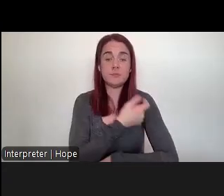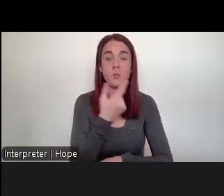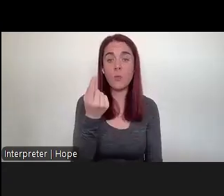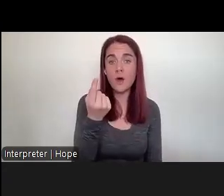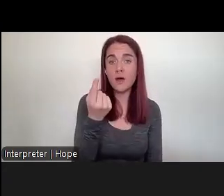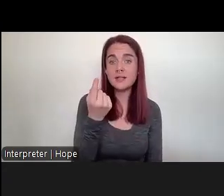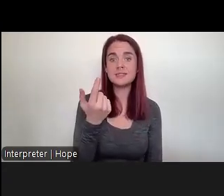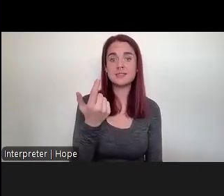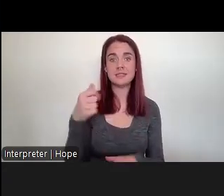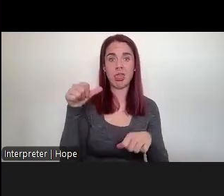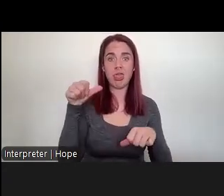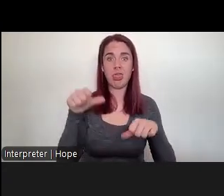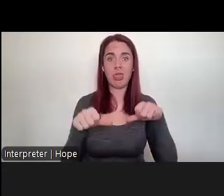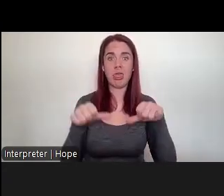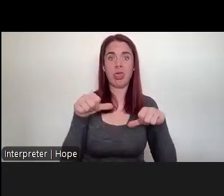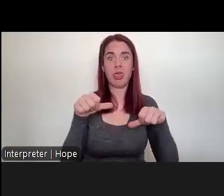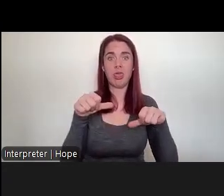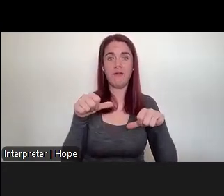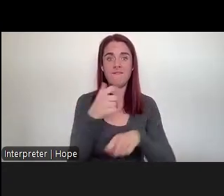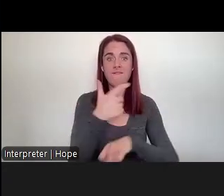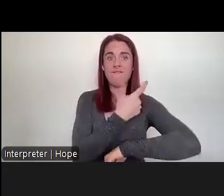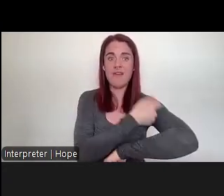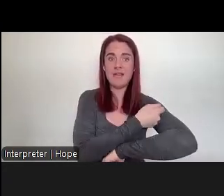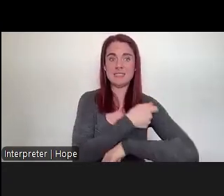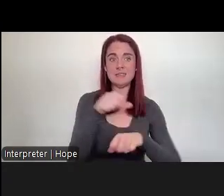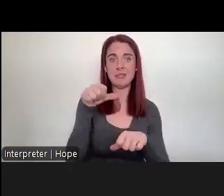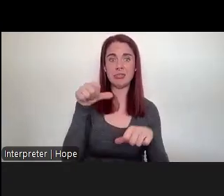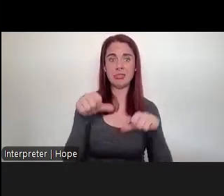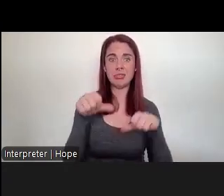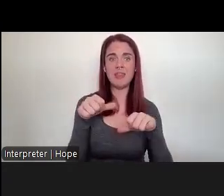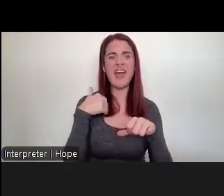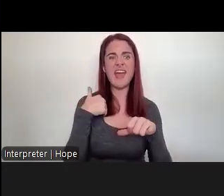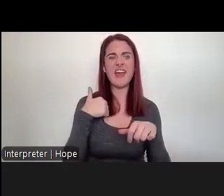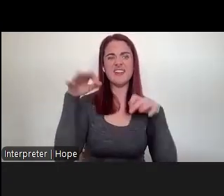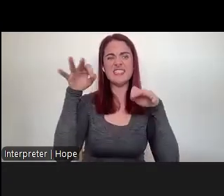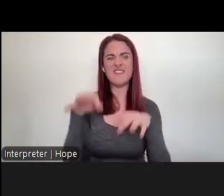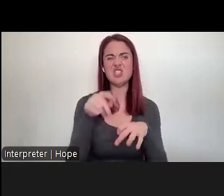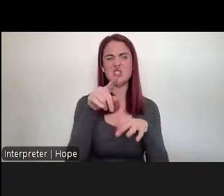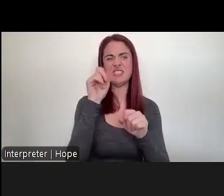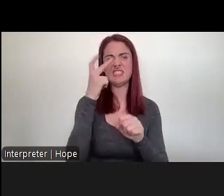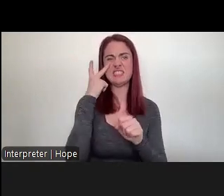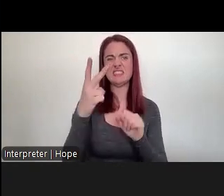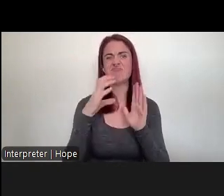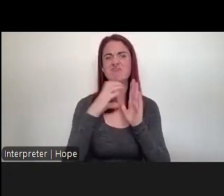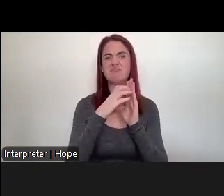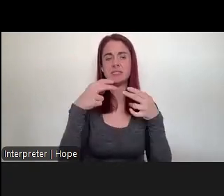vaccine hesitancy. And I have a definition in this slide here